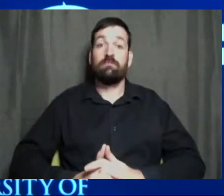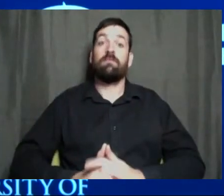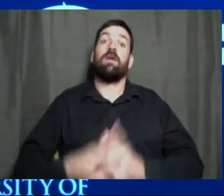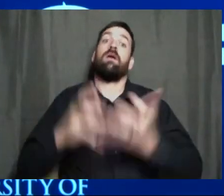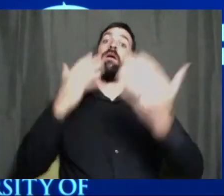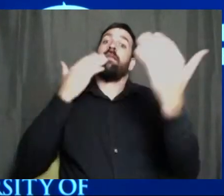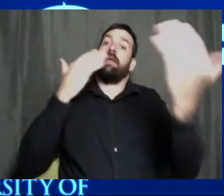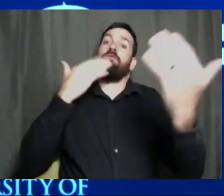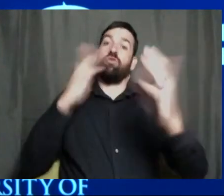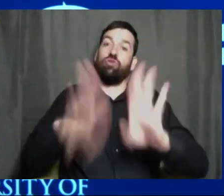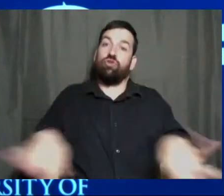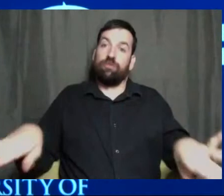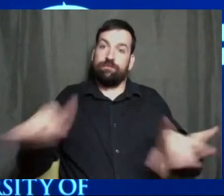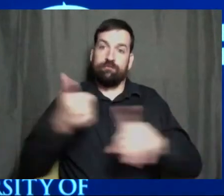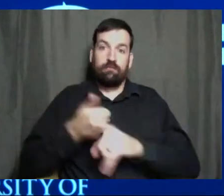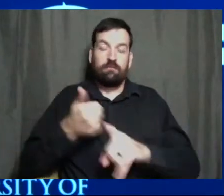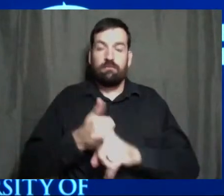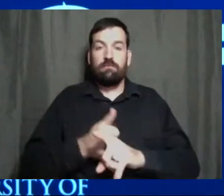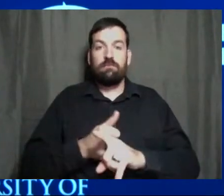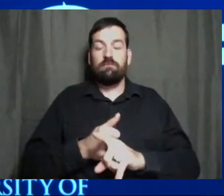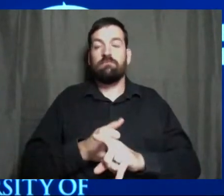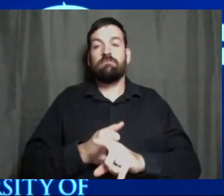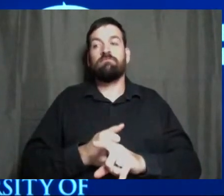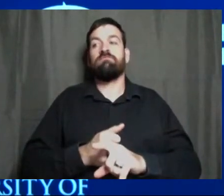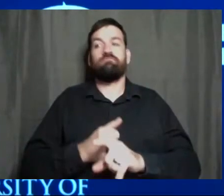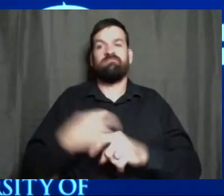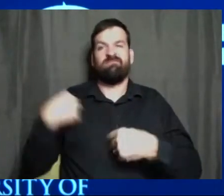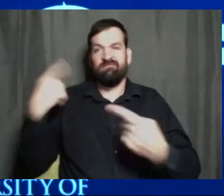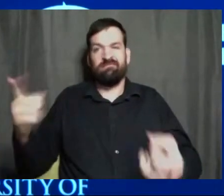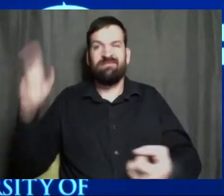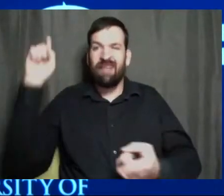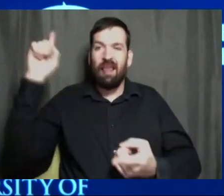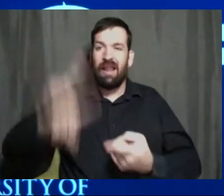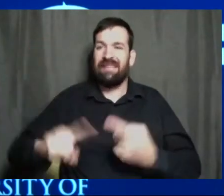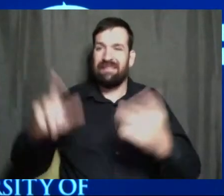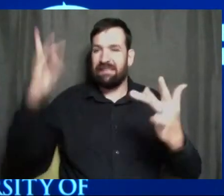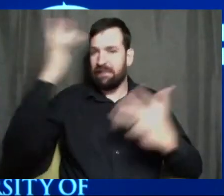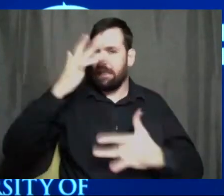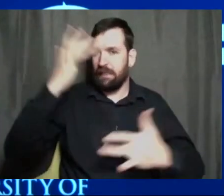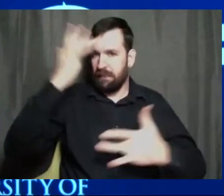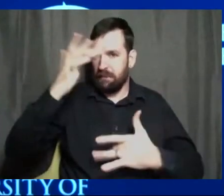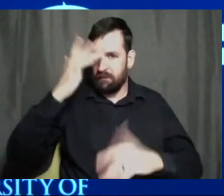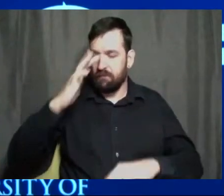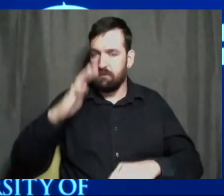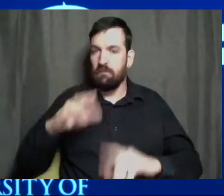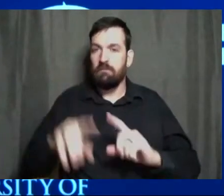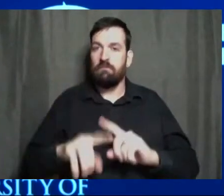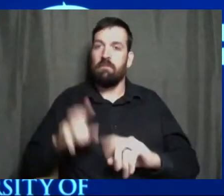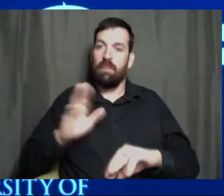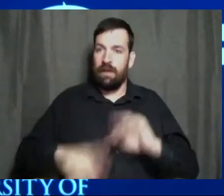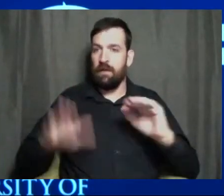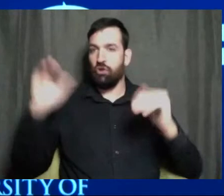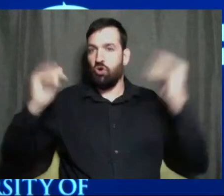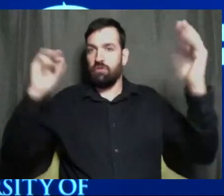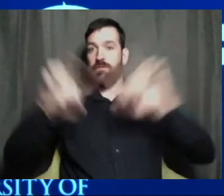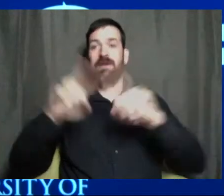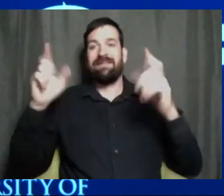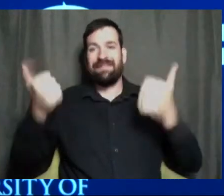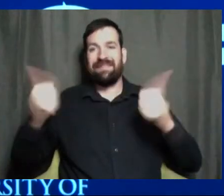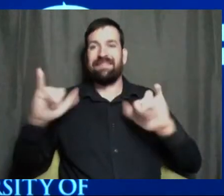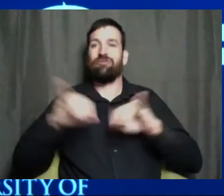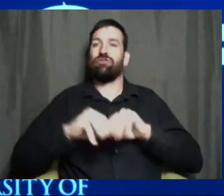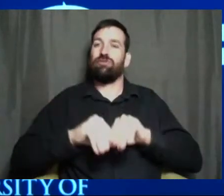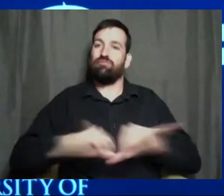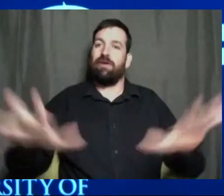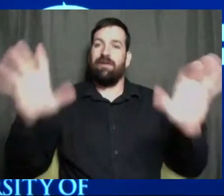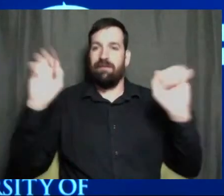proven to get as sick from COVID as adults, but they can still spread the virus. So as much